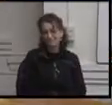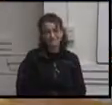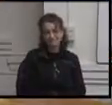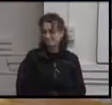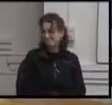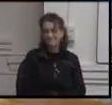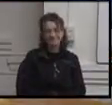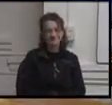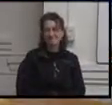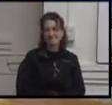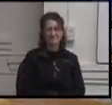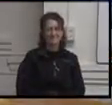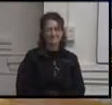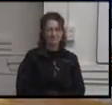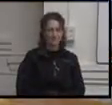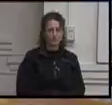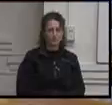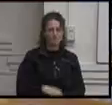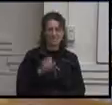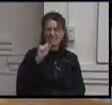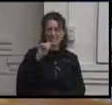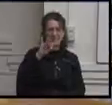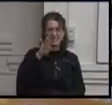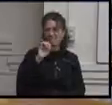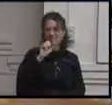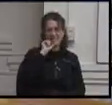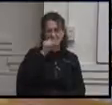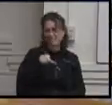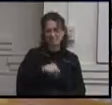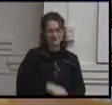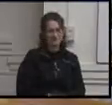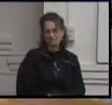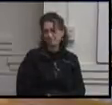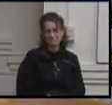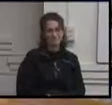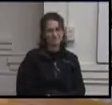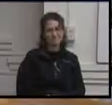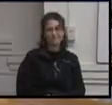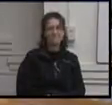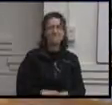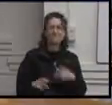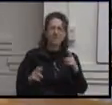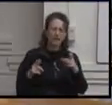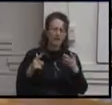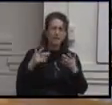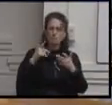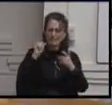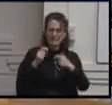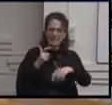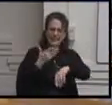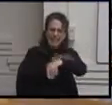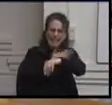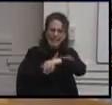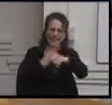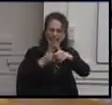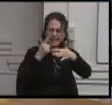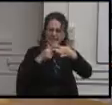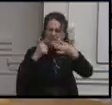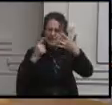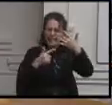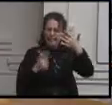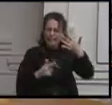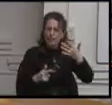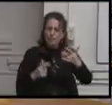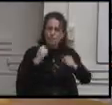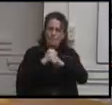One thing I'd like to point out is that those minimum life safety improvements at Station 2, those don't even